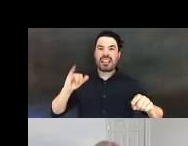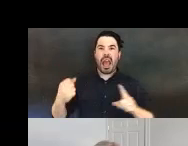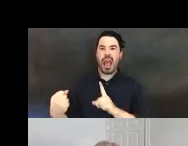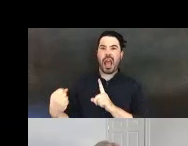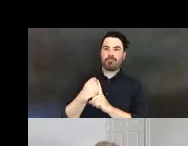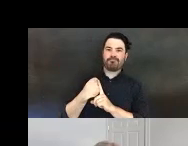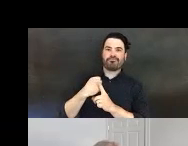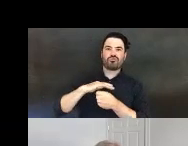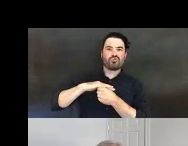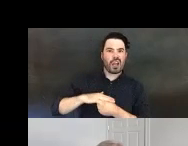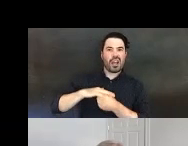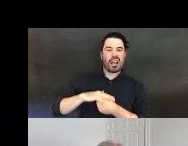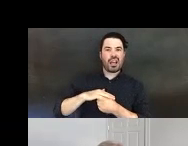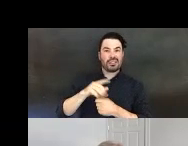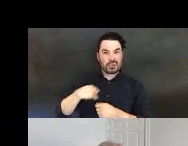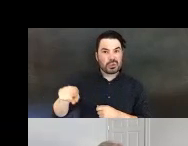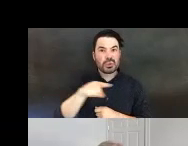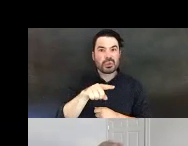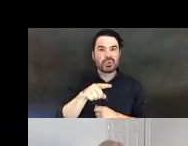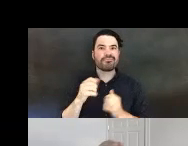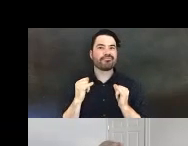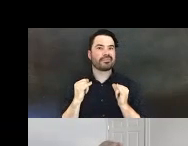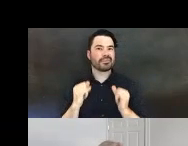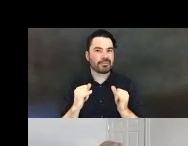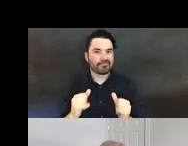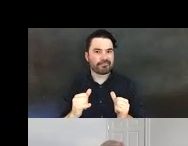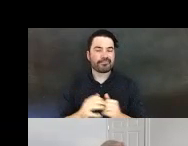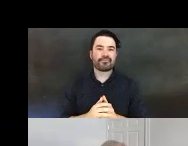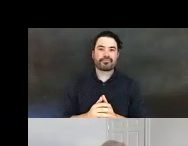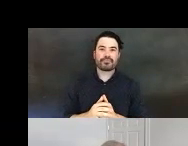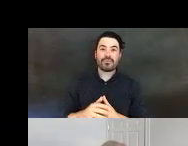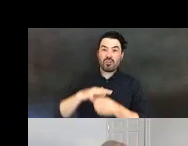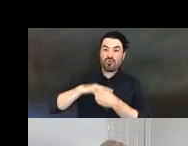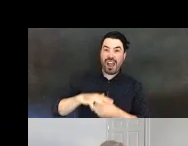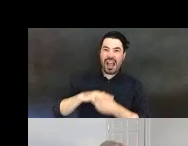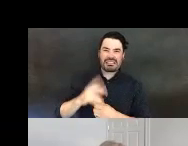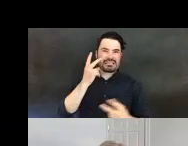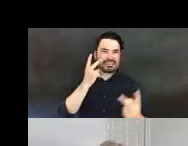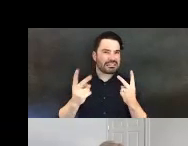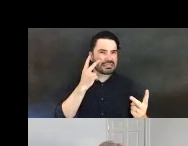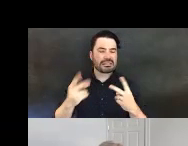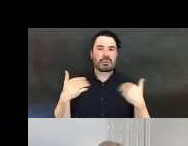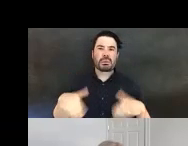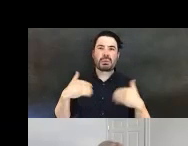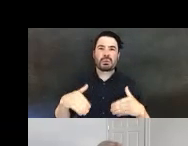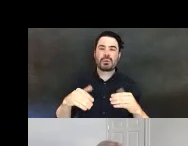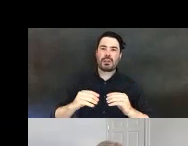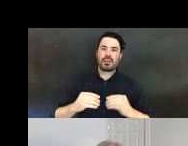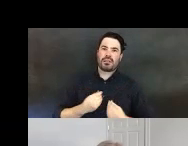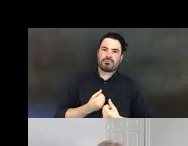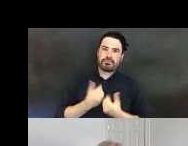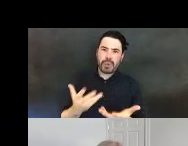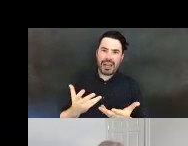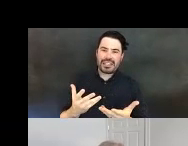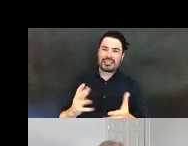on you and on all of us. Evidence of that stress surrounds us and has been clearly expressed, and we all